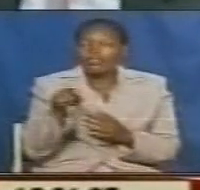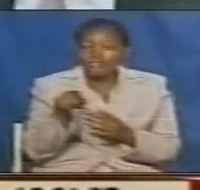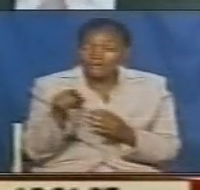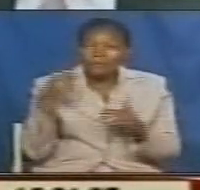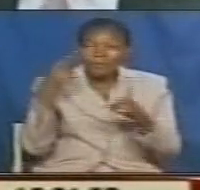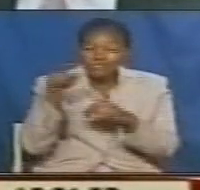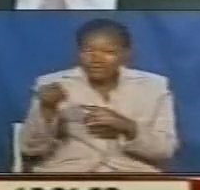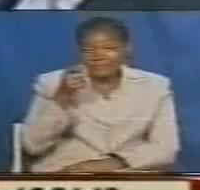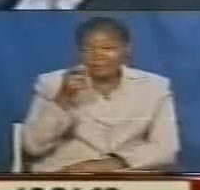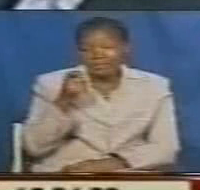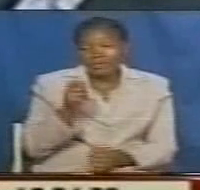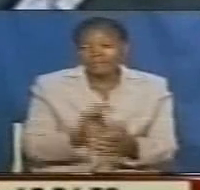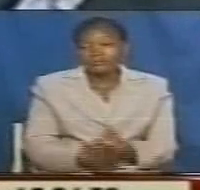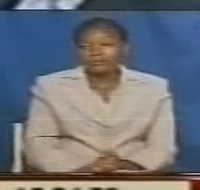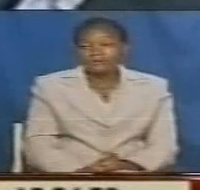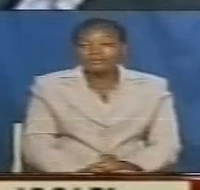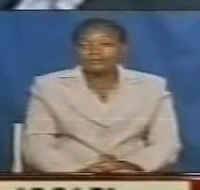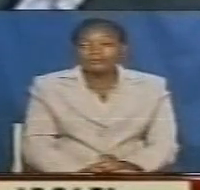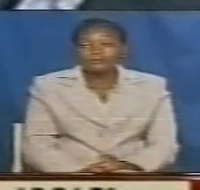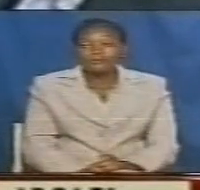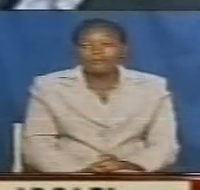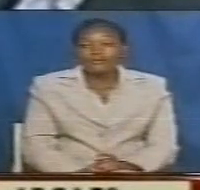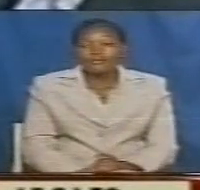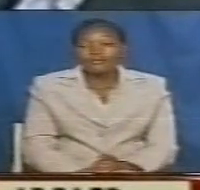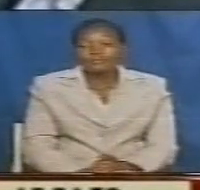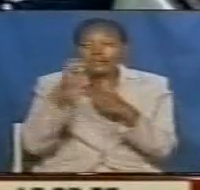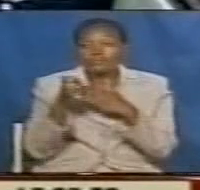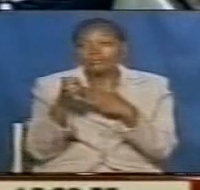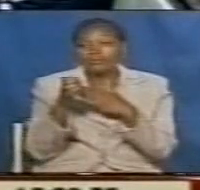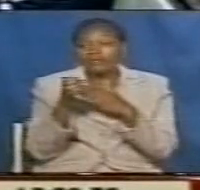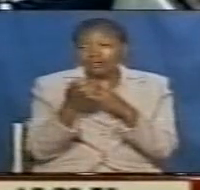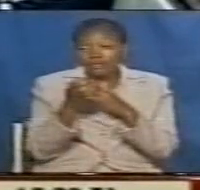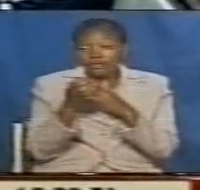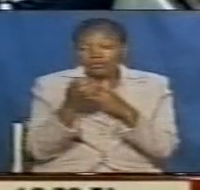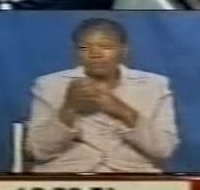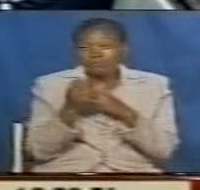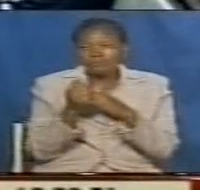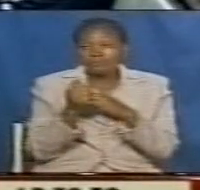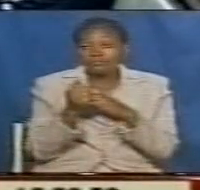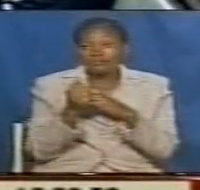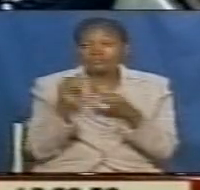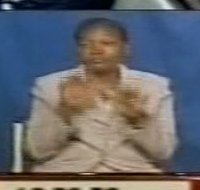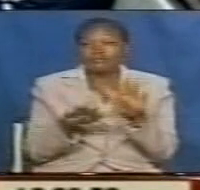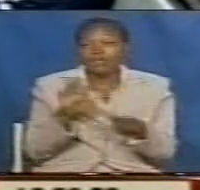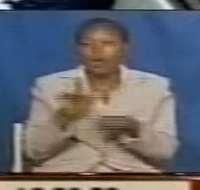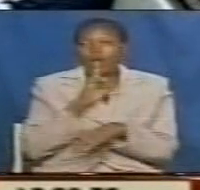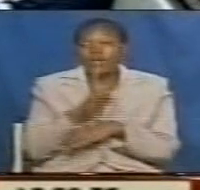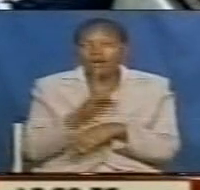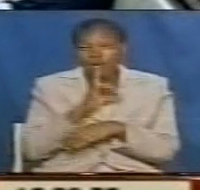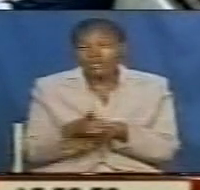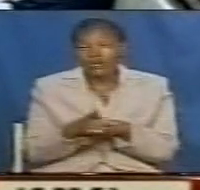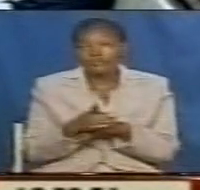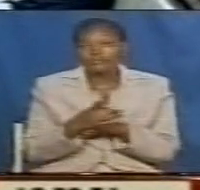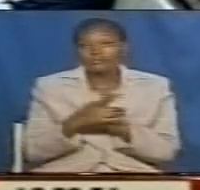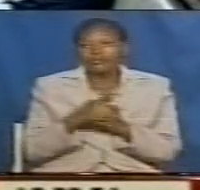the House, knowing they had the numbers to push through the names of the nominees. I rule order.